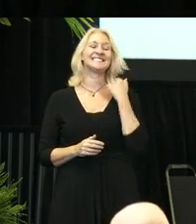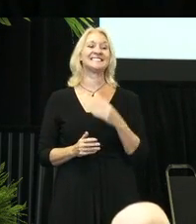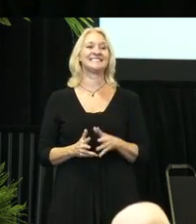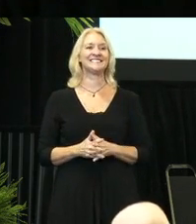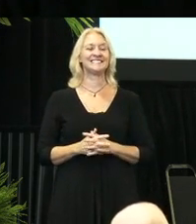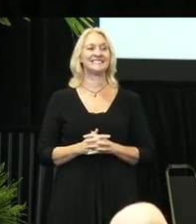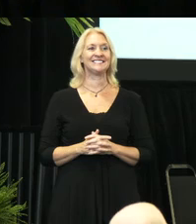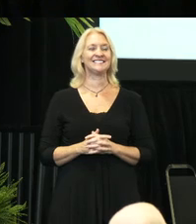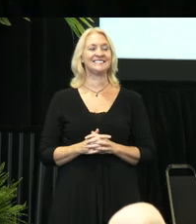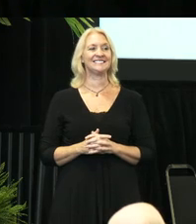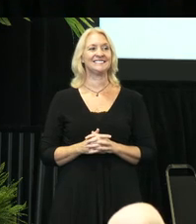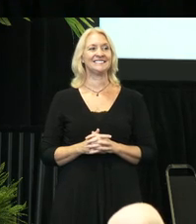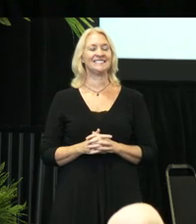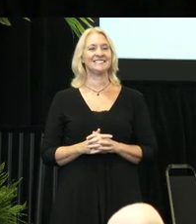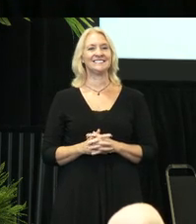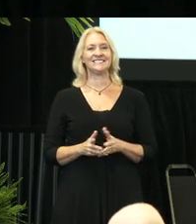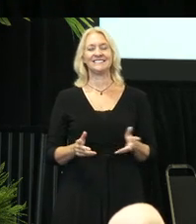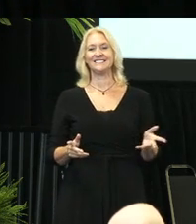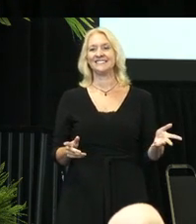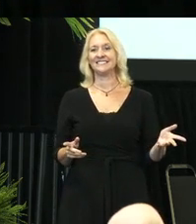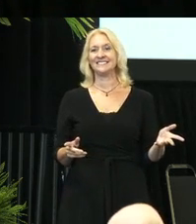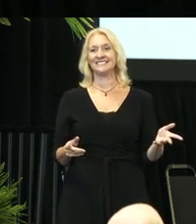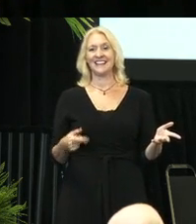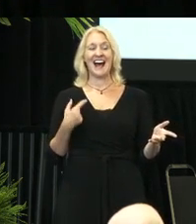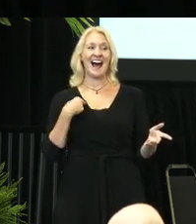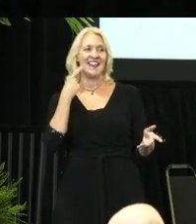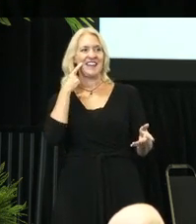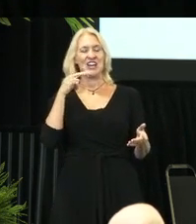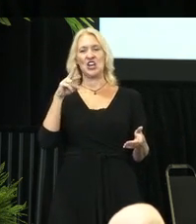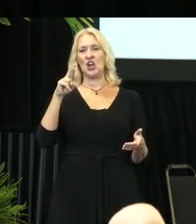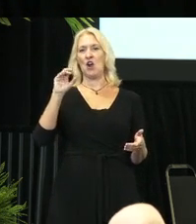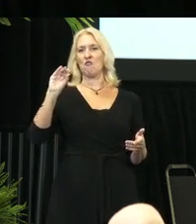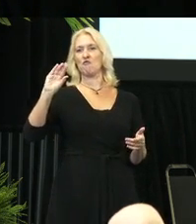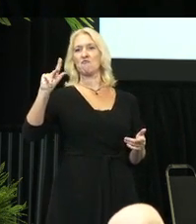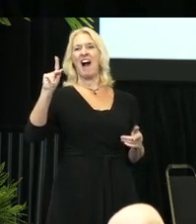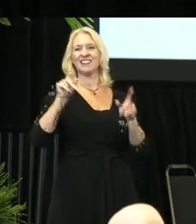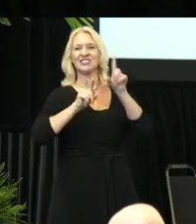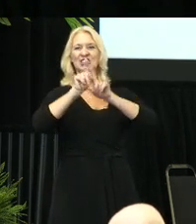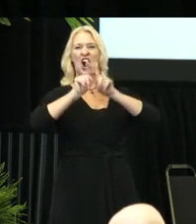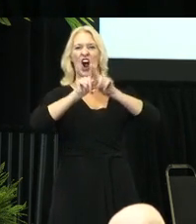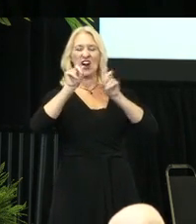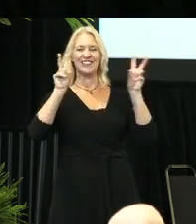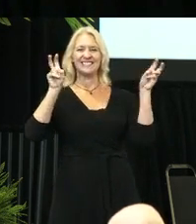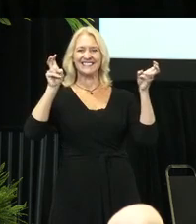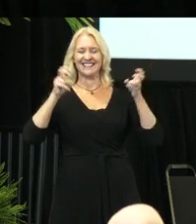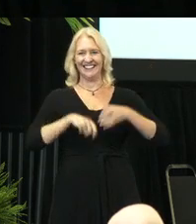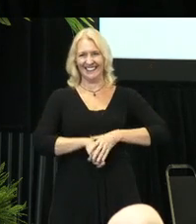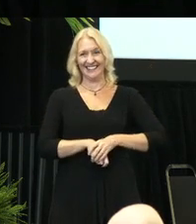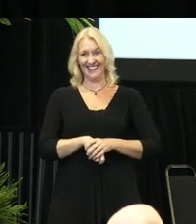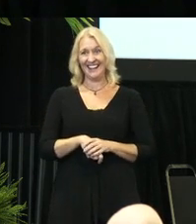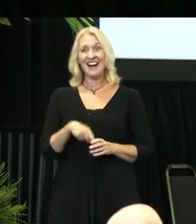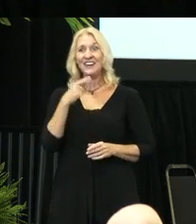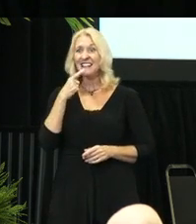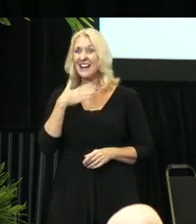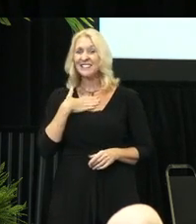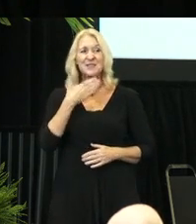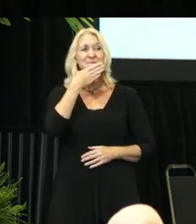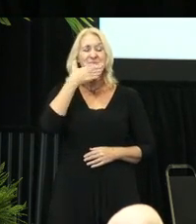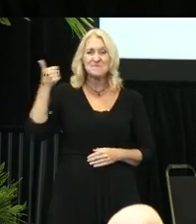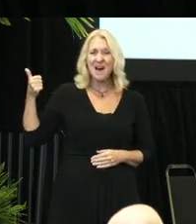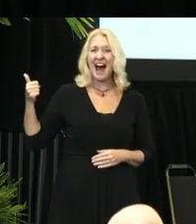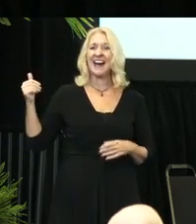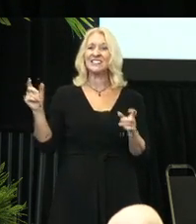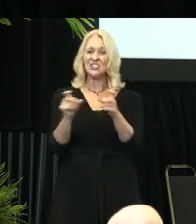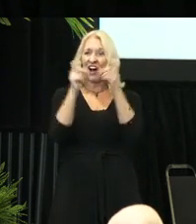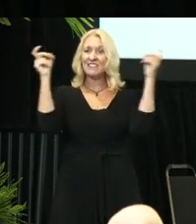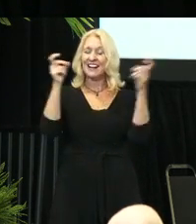I mean, if I don't age myself, you're rock stars. I would dare say that is the best convocation